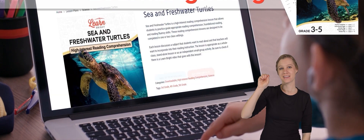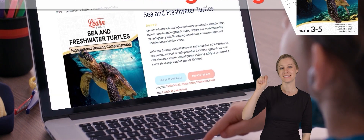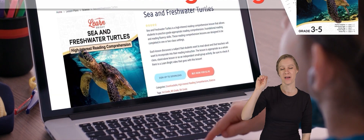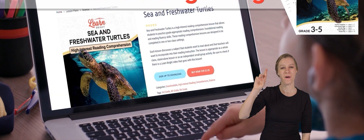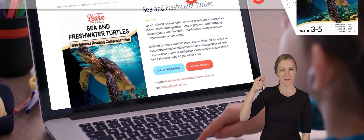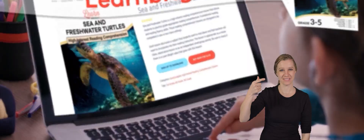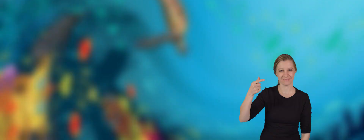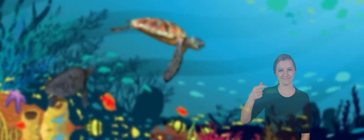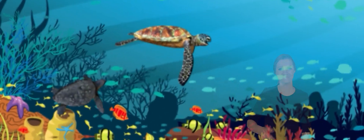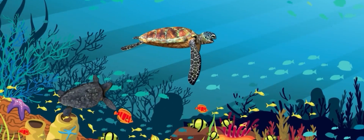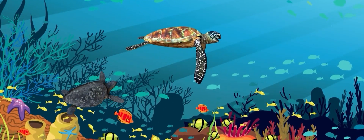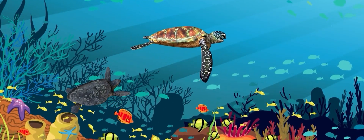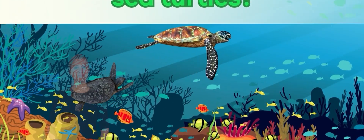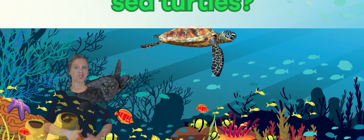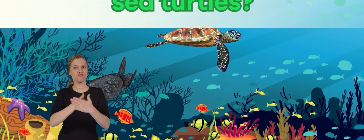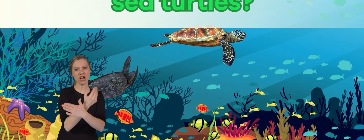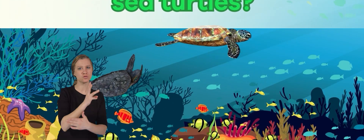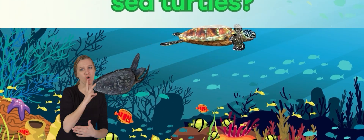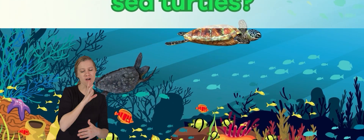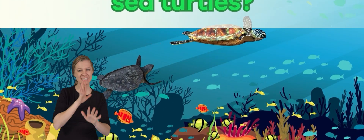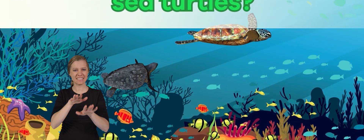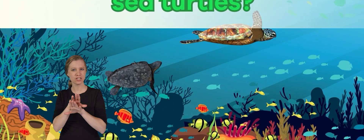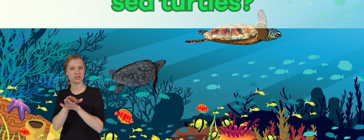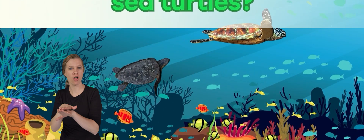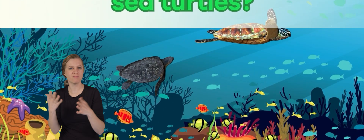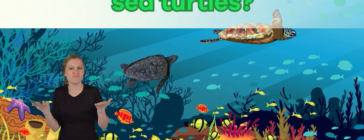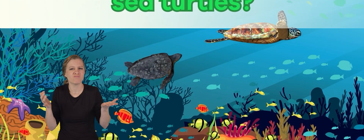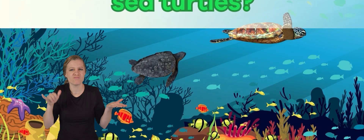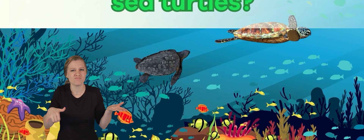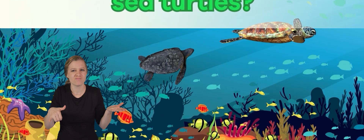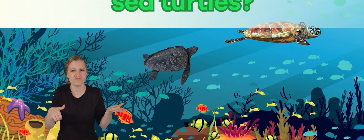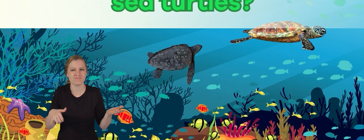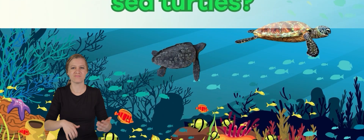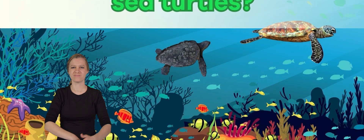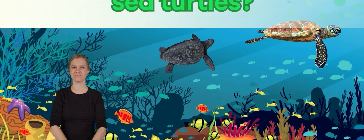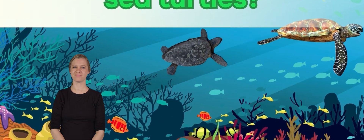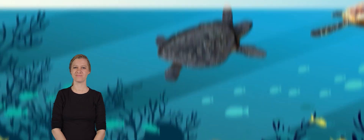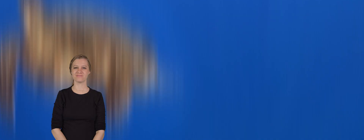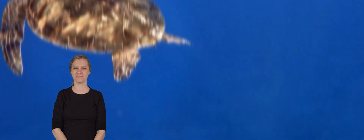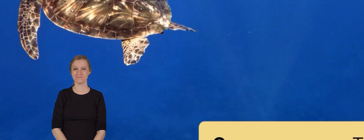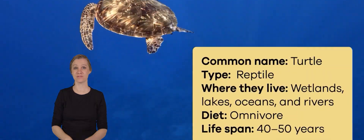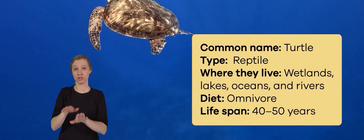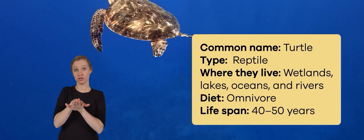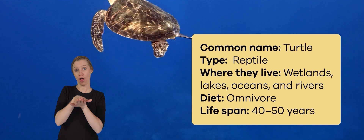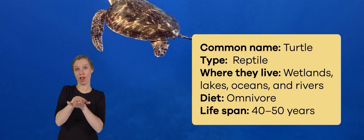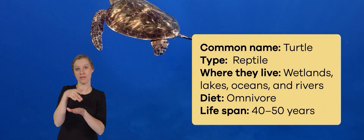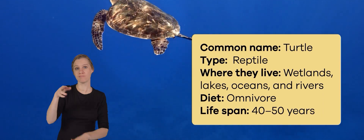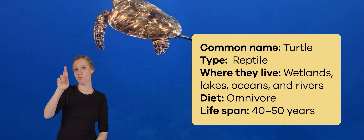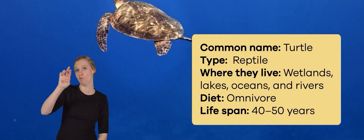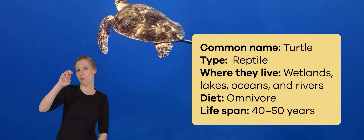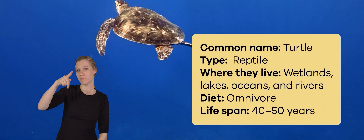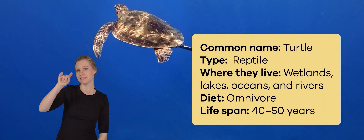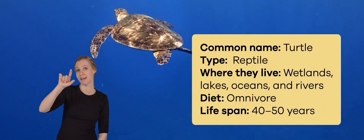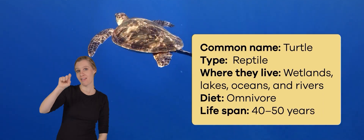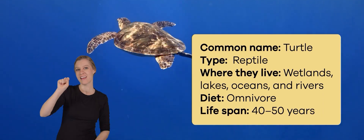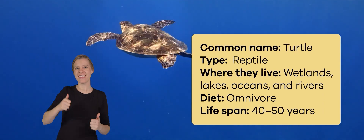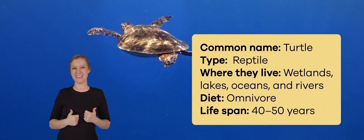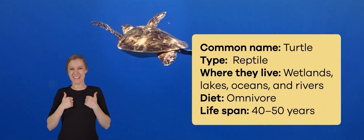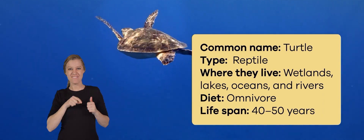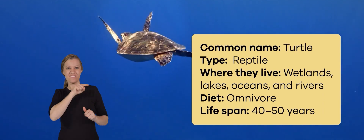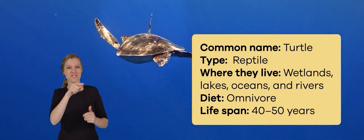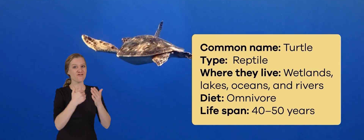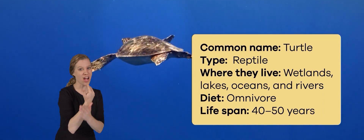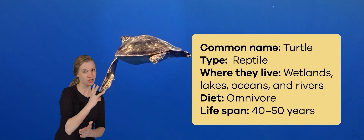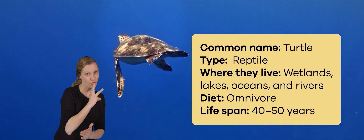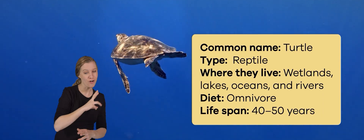.org. What are freshwater and sea turtles? Turtles are reptiles that can